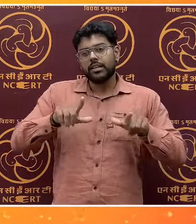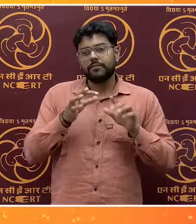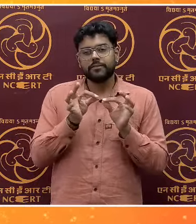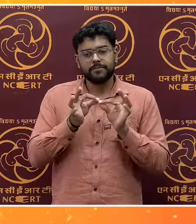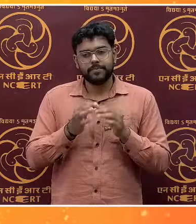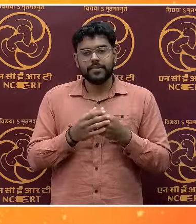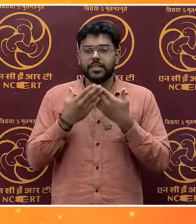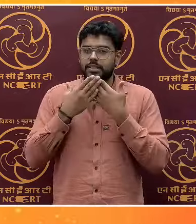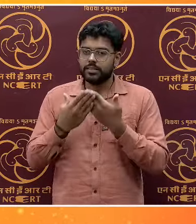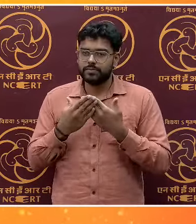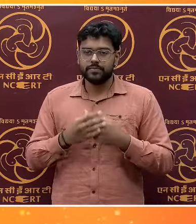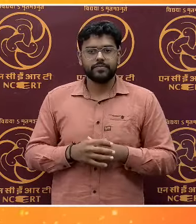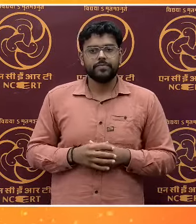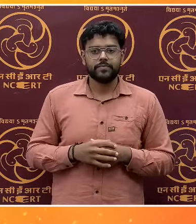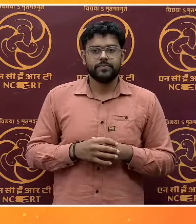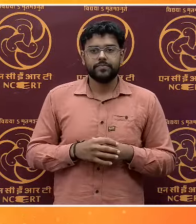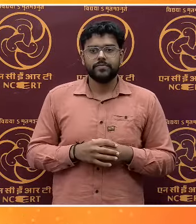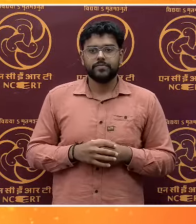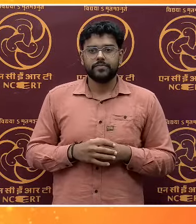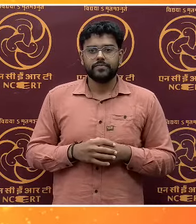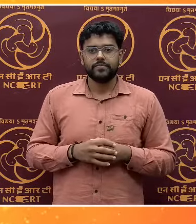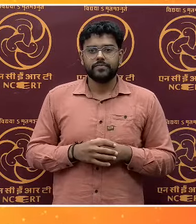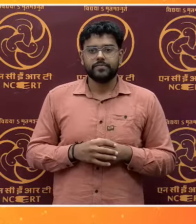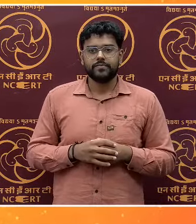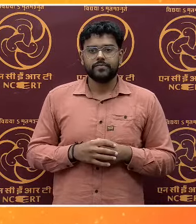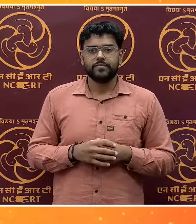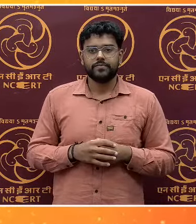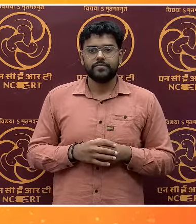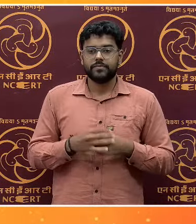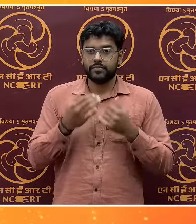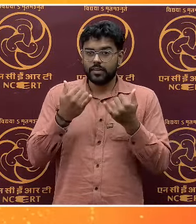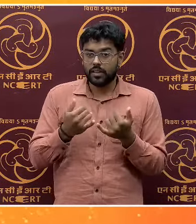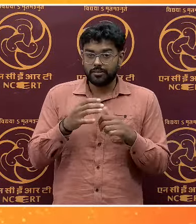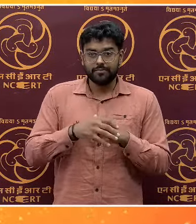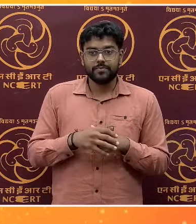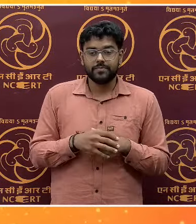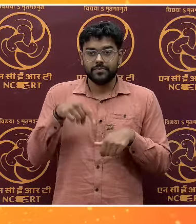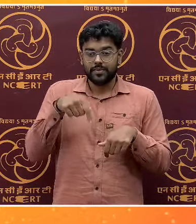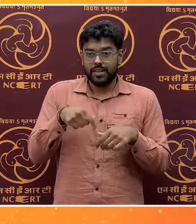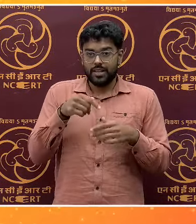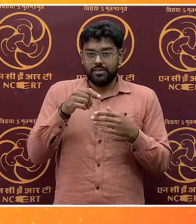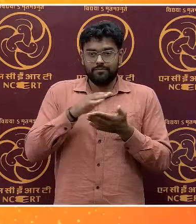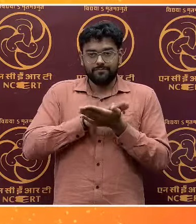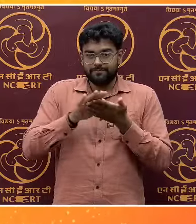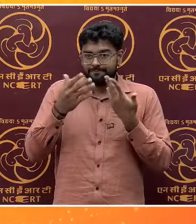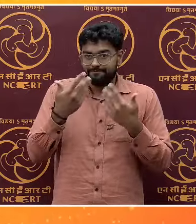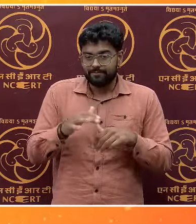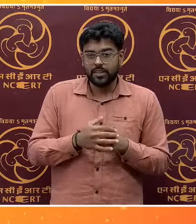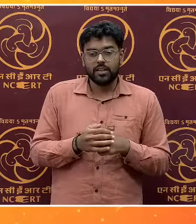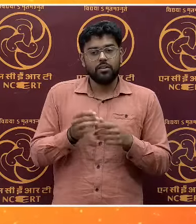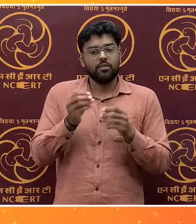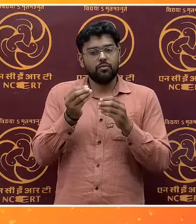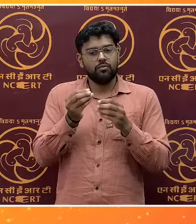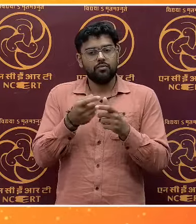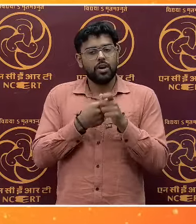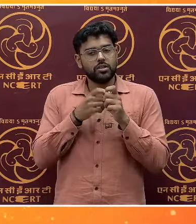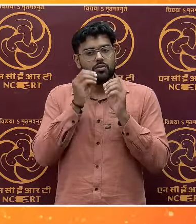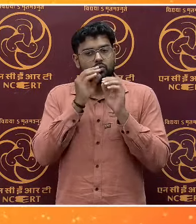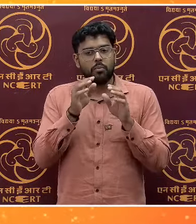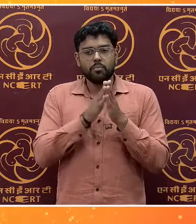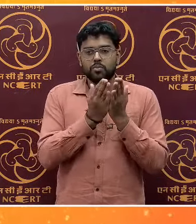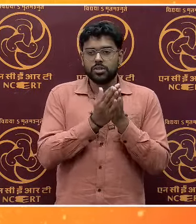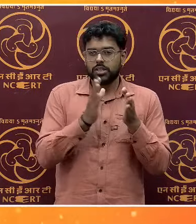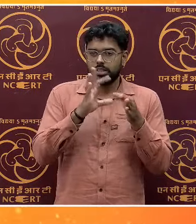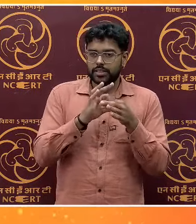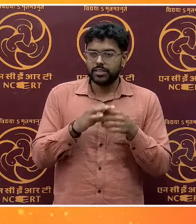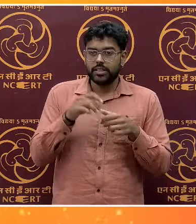time. Thank you so much, Dave, for all the support. And now, before I finally leave, let me give you quick updates regarding the textbooks.